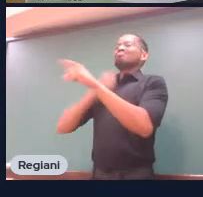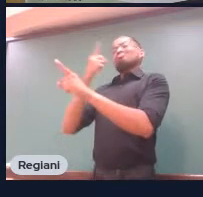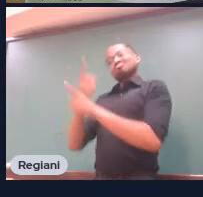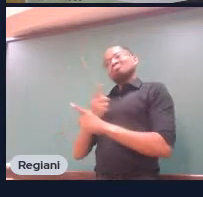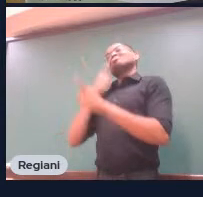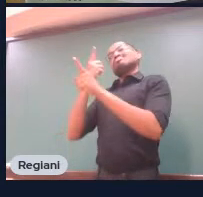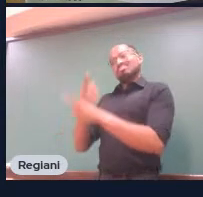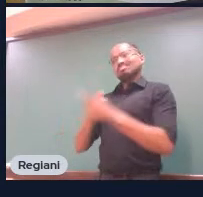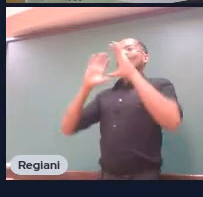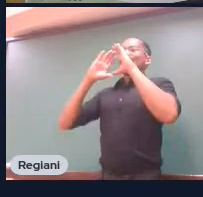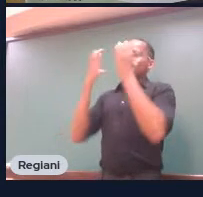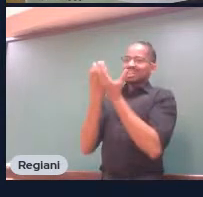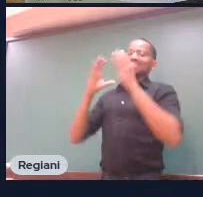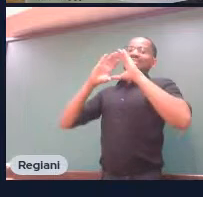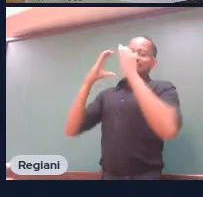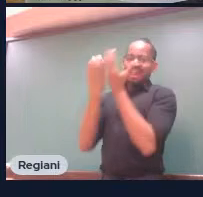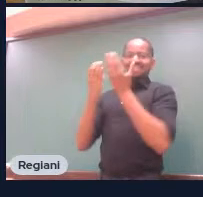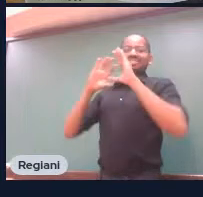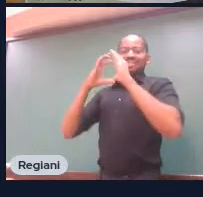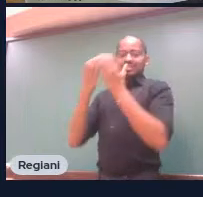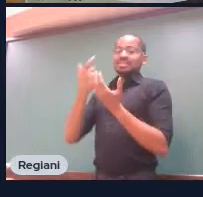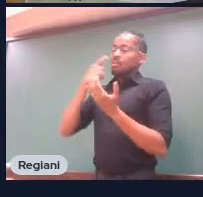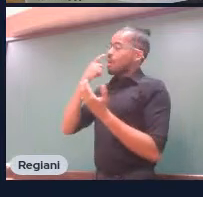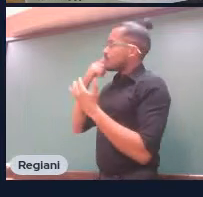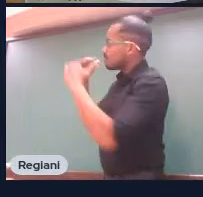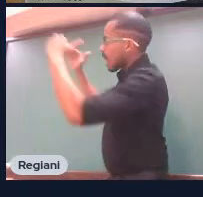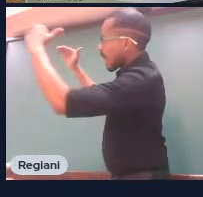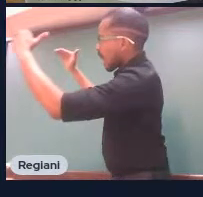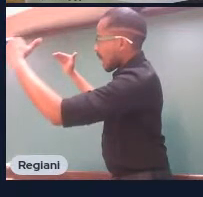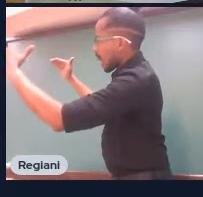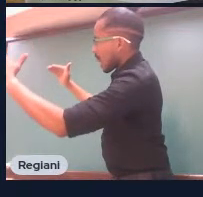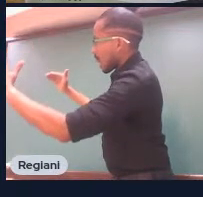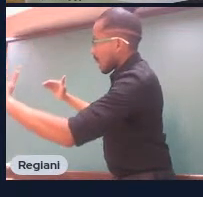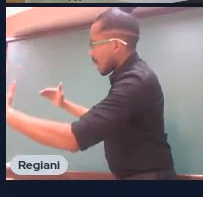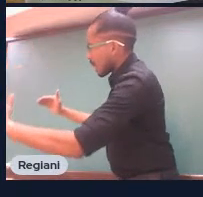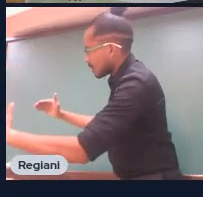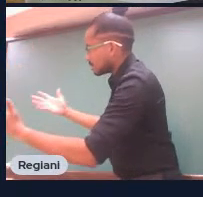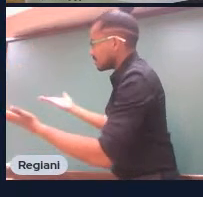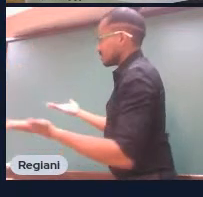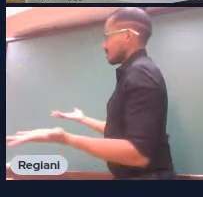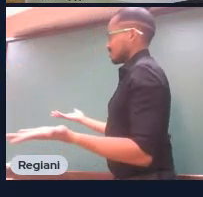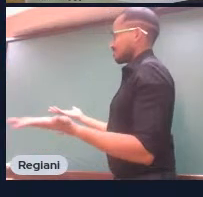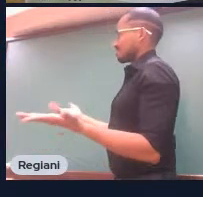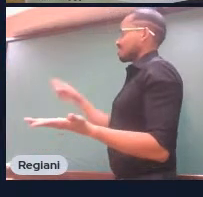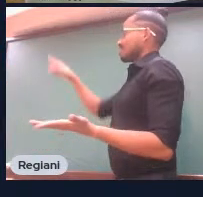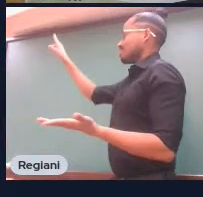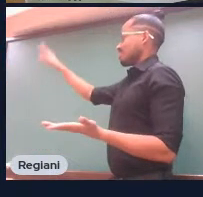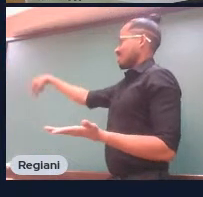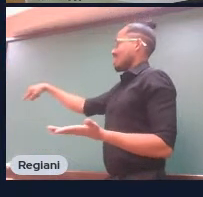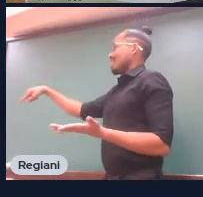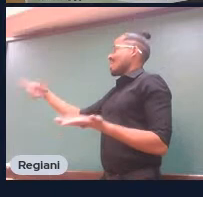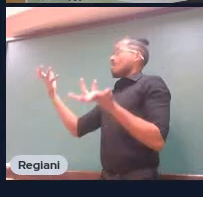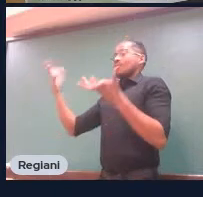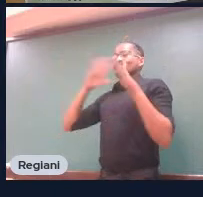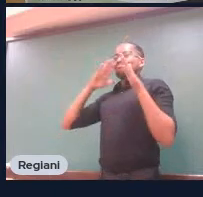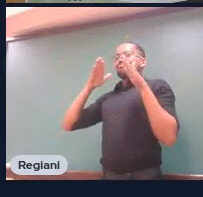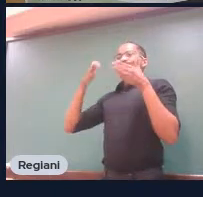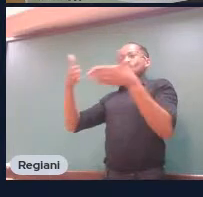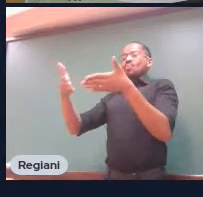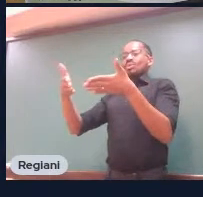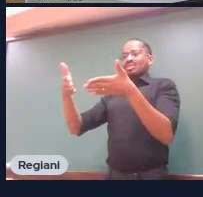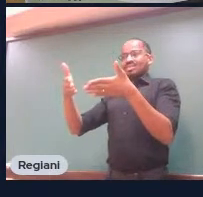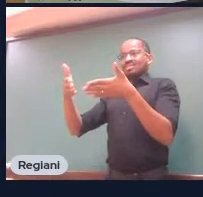another. Here is an overview. So here I'm listing all the associations, What I want to focus on is the column